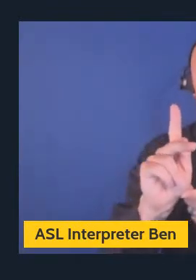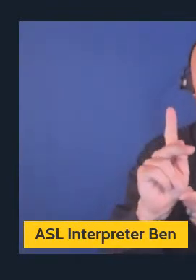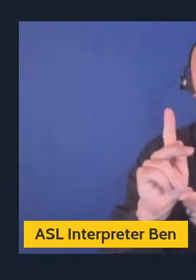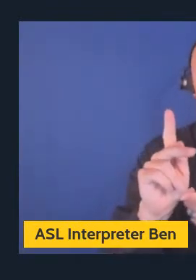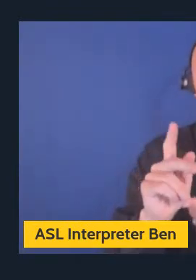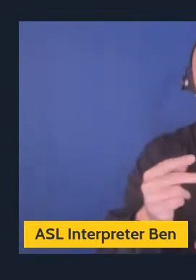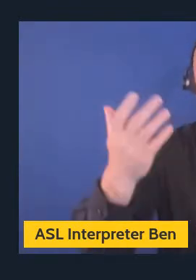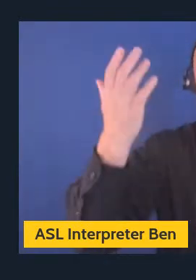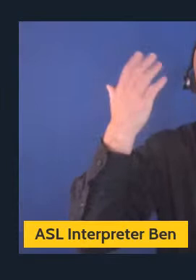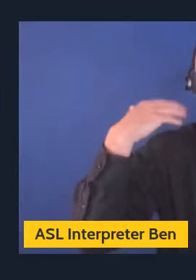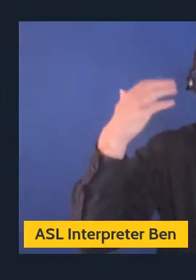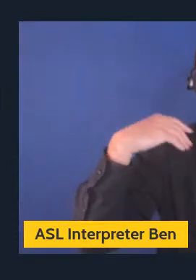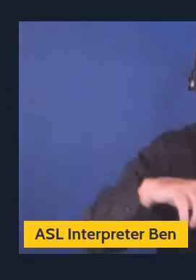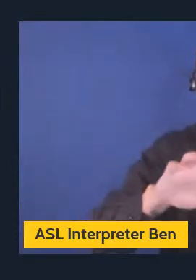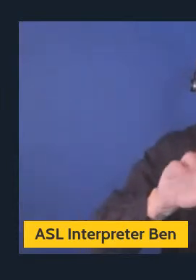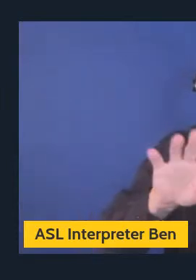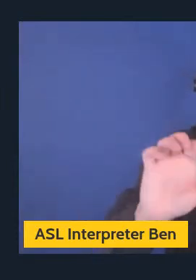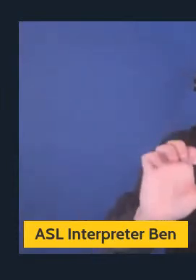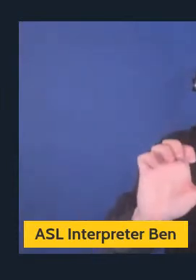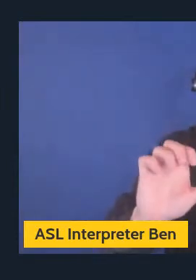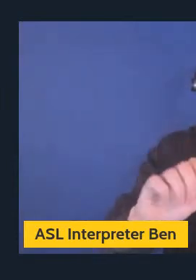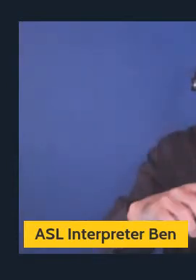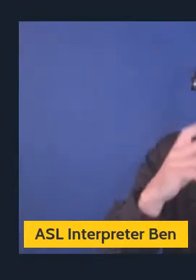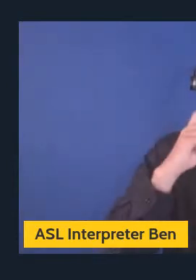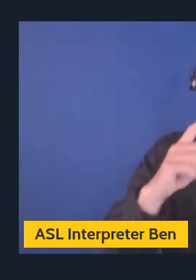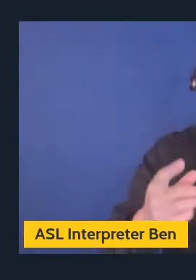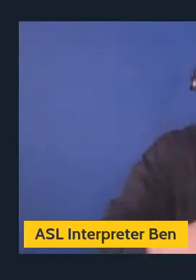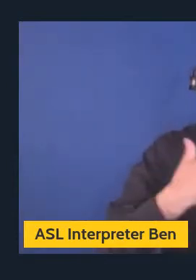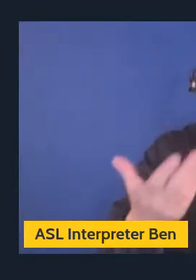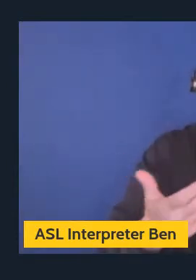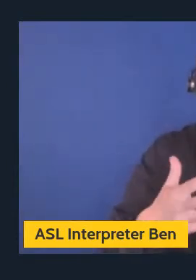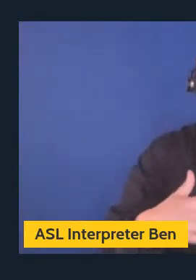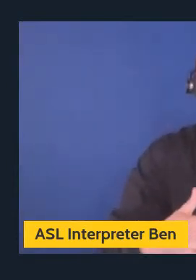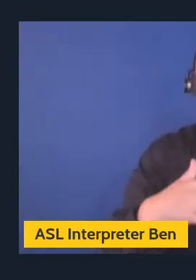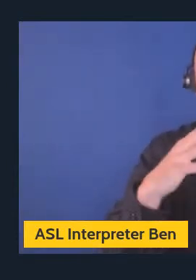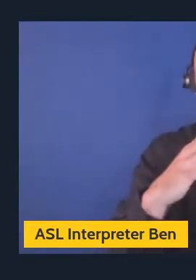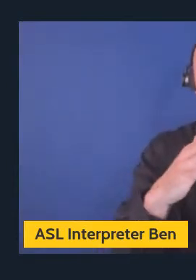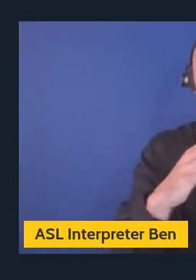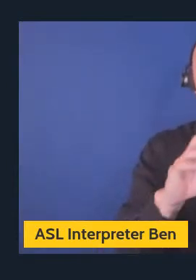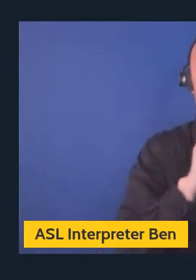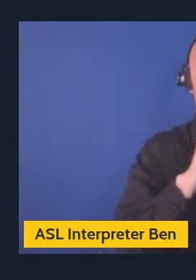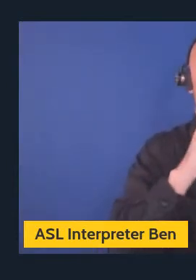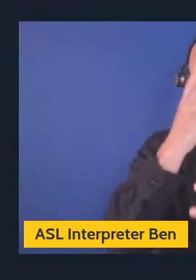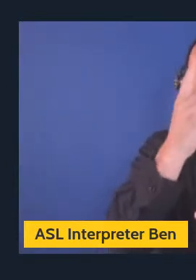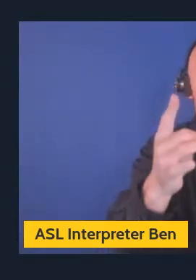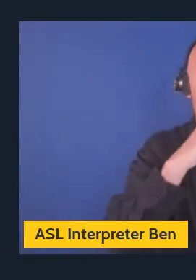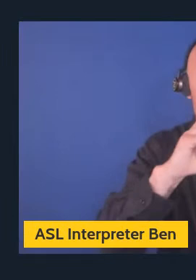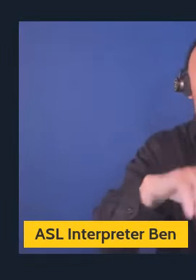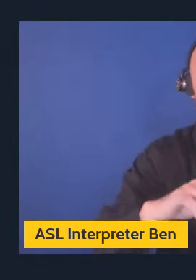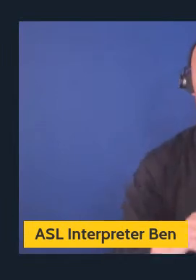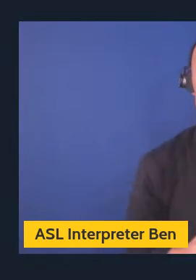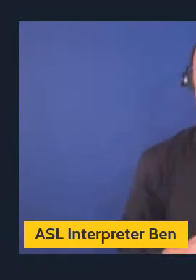Kornher here. We will talk about some Projen things, which is always interesting to hear about, of course.